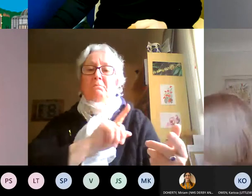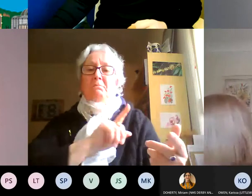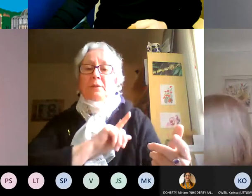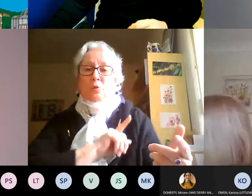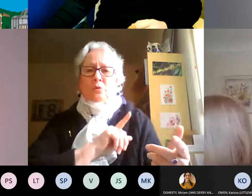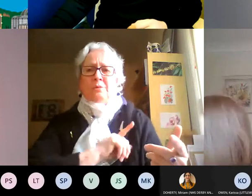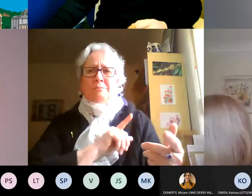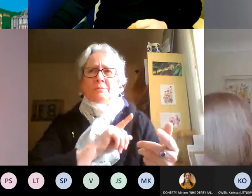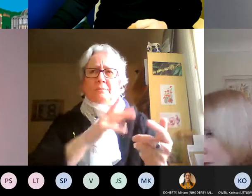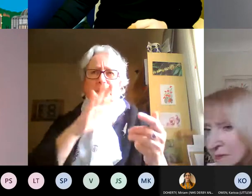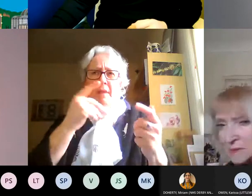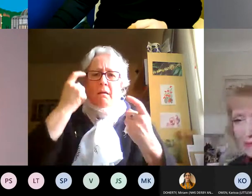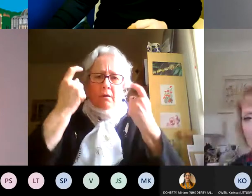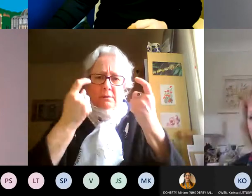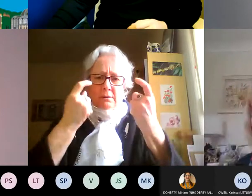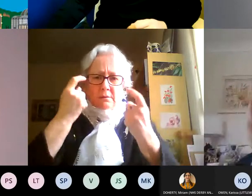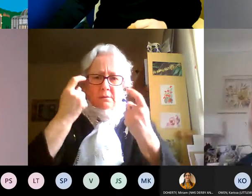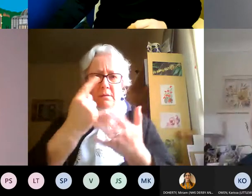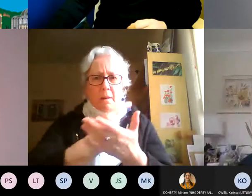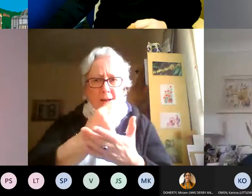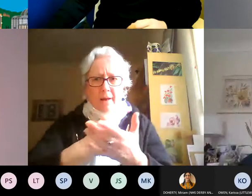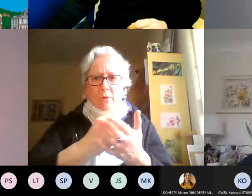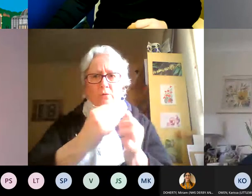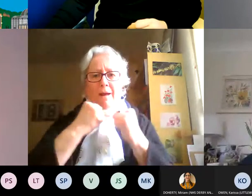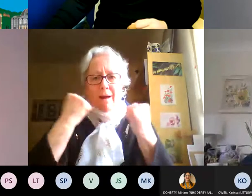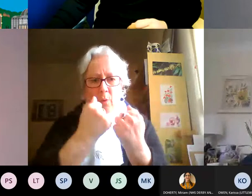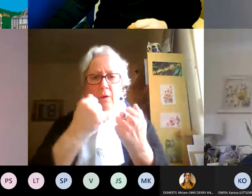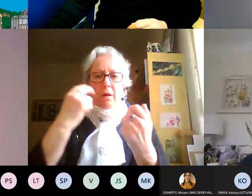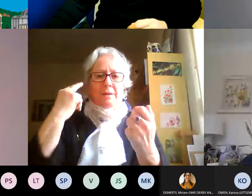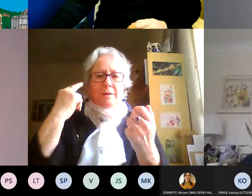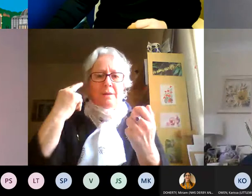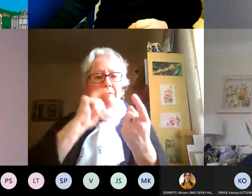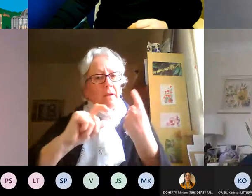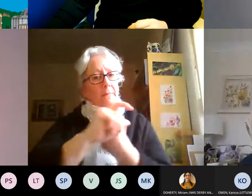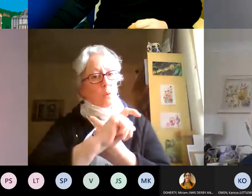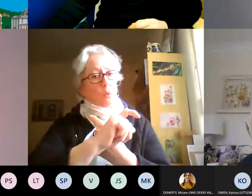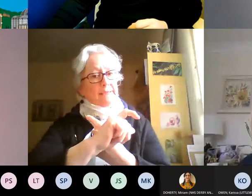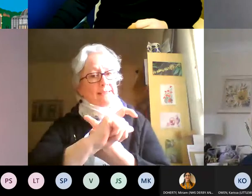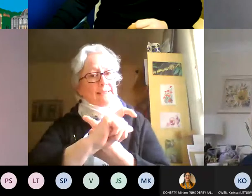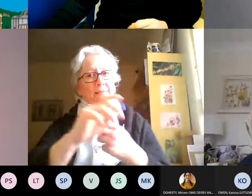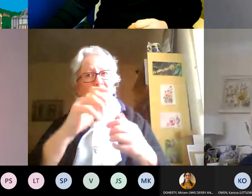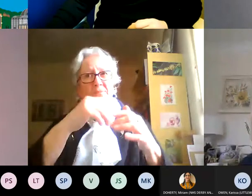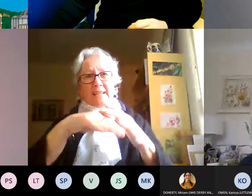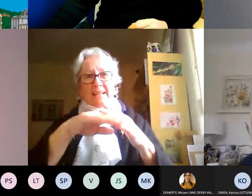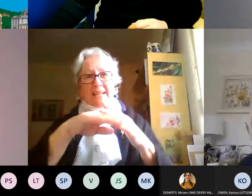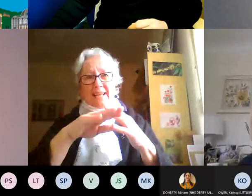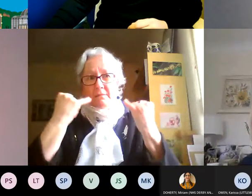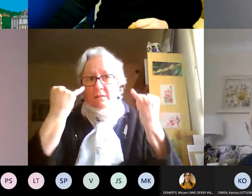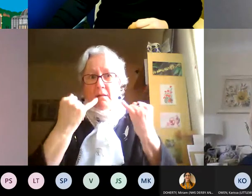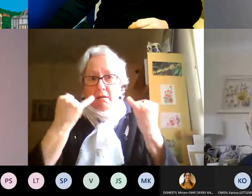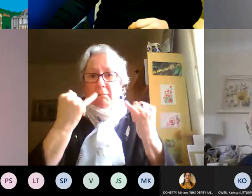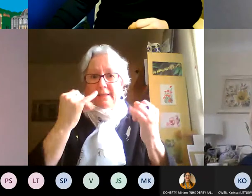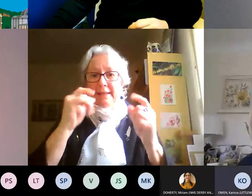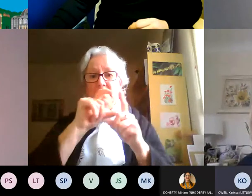Why I wanted to join is because I've been thinking about, you know, our deaf